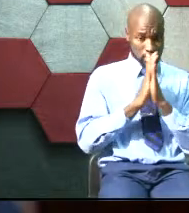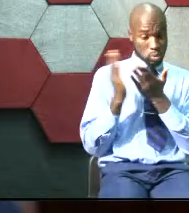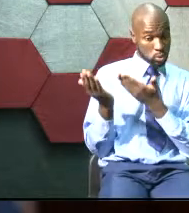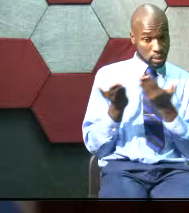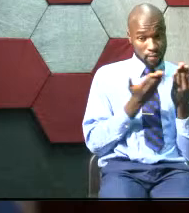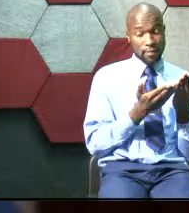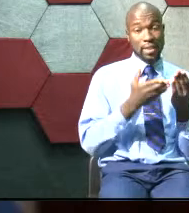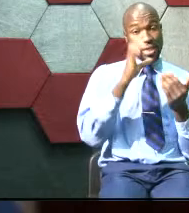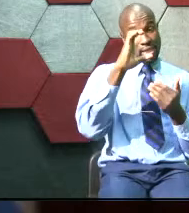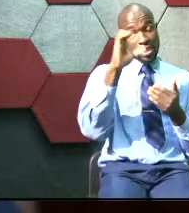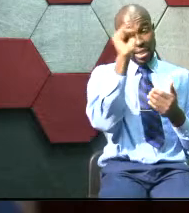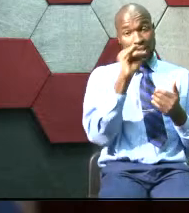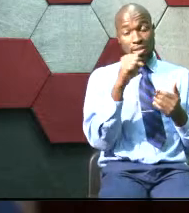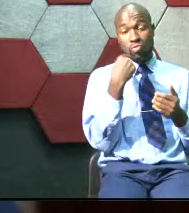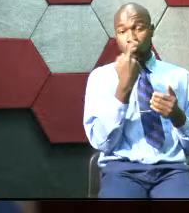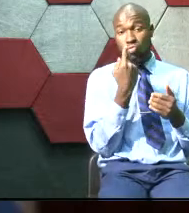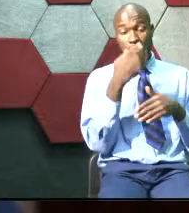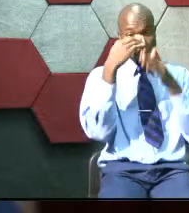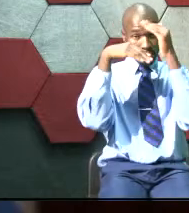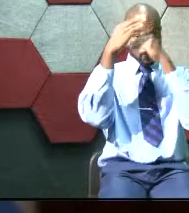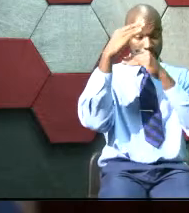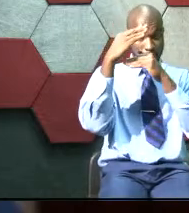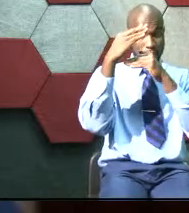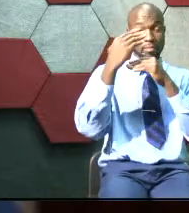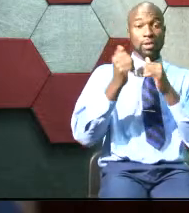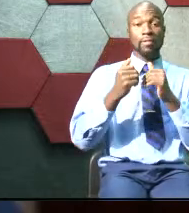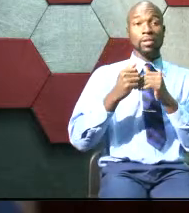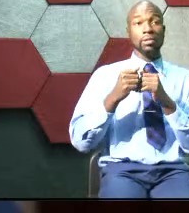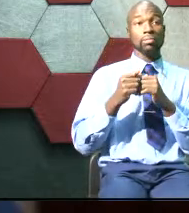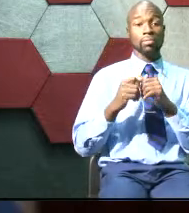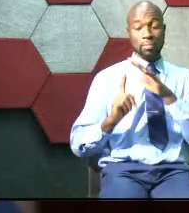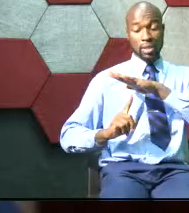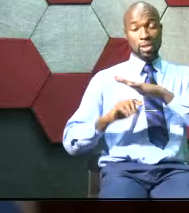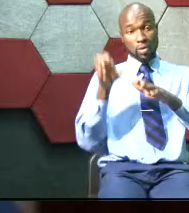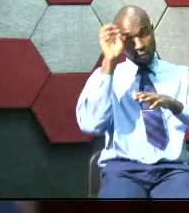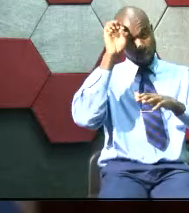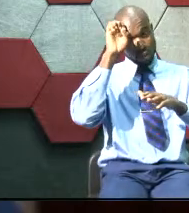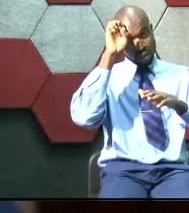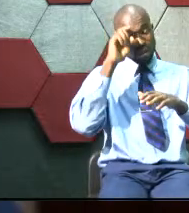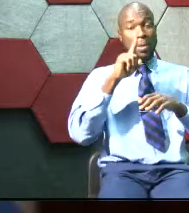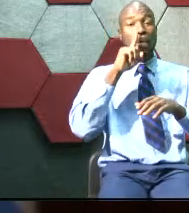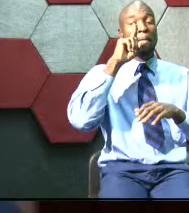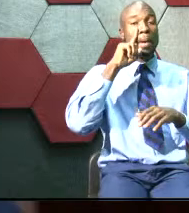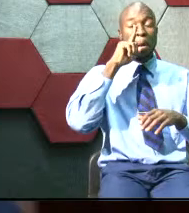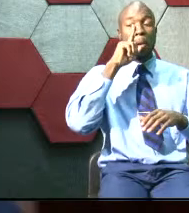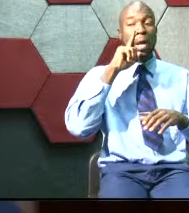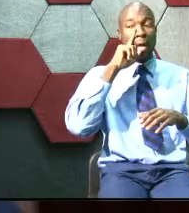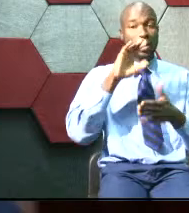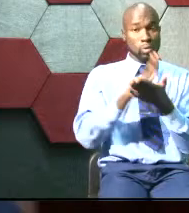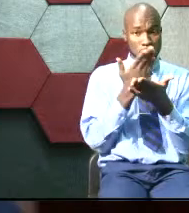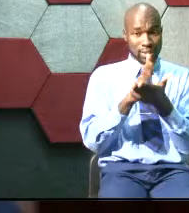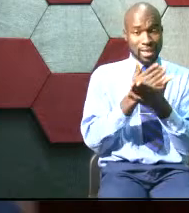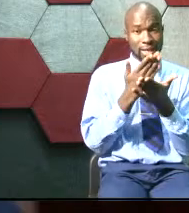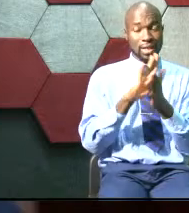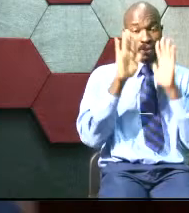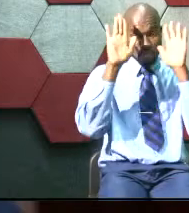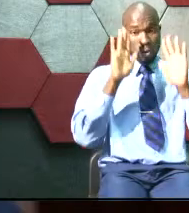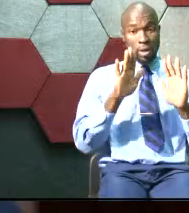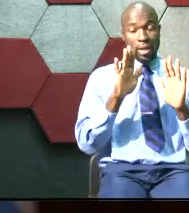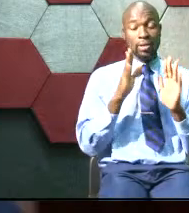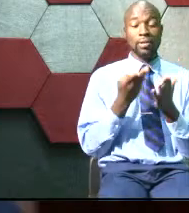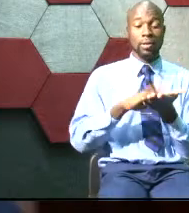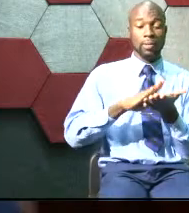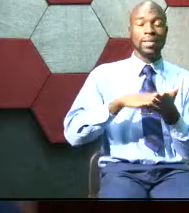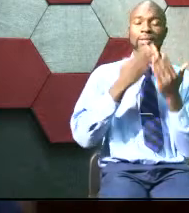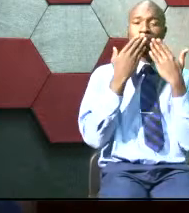Cabinet Secretary for the Ministry of Education, Professor George Magoha, to share his keynote remarks.